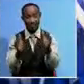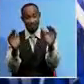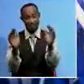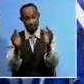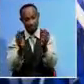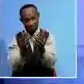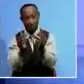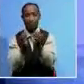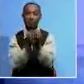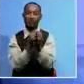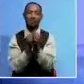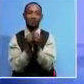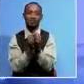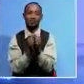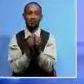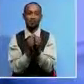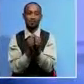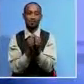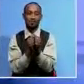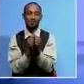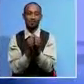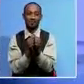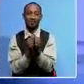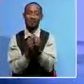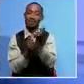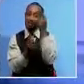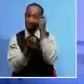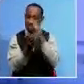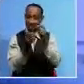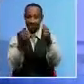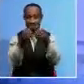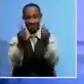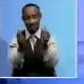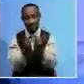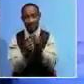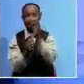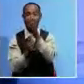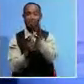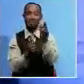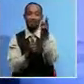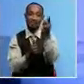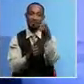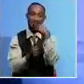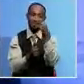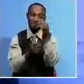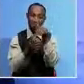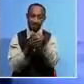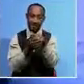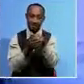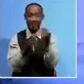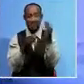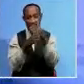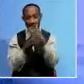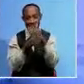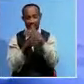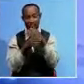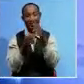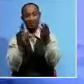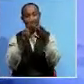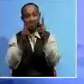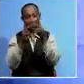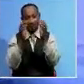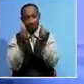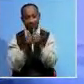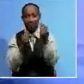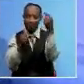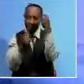country together. Meanwhile, UPND Secretary General Patrick Menda lured the business community to partner with government in an